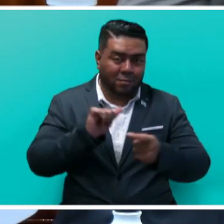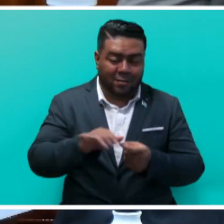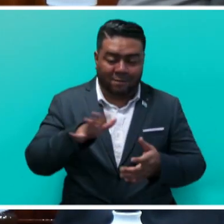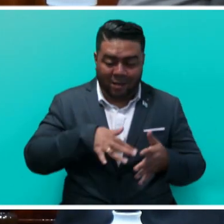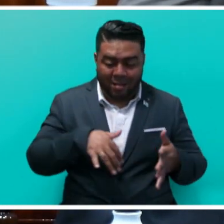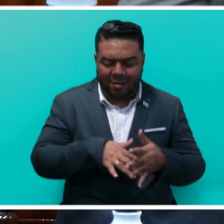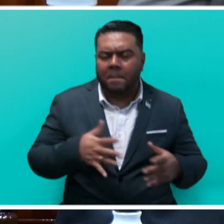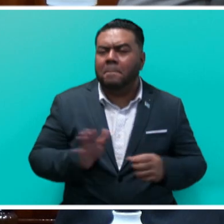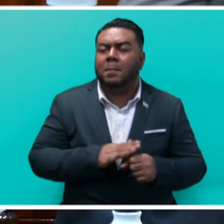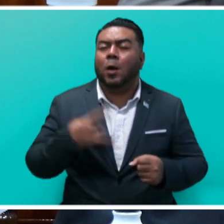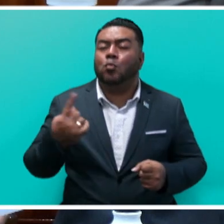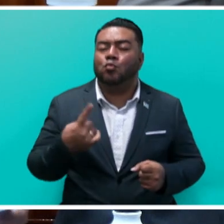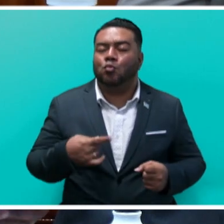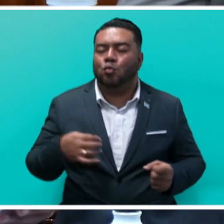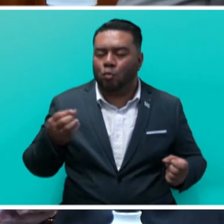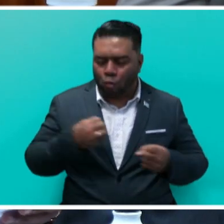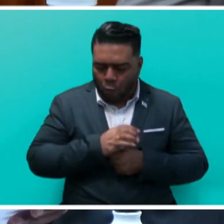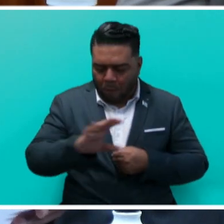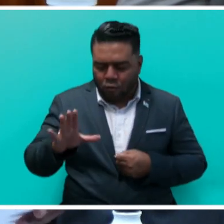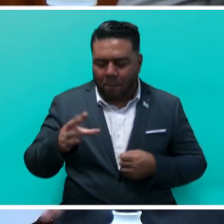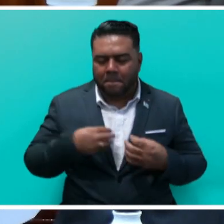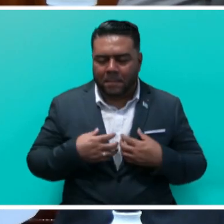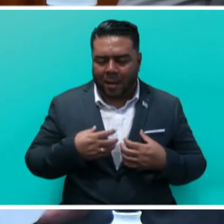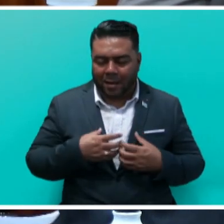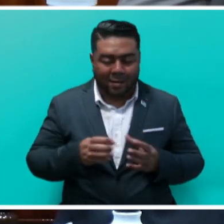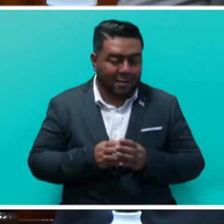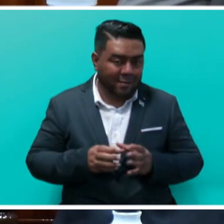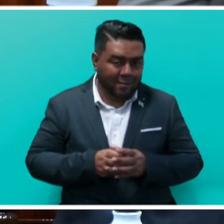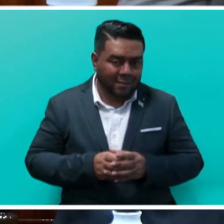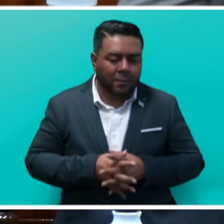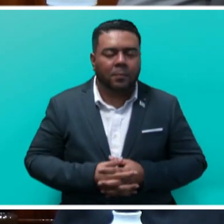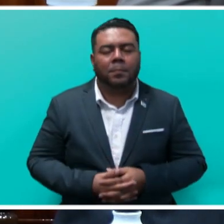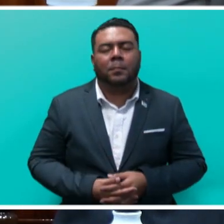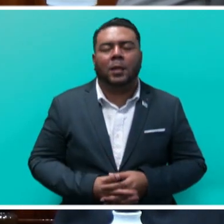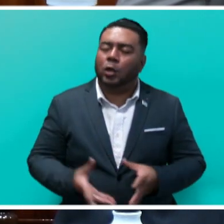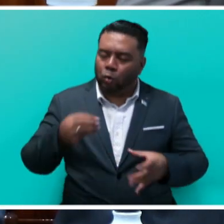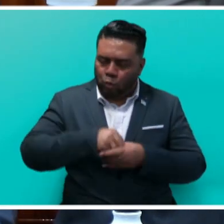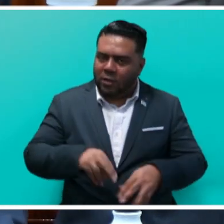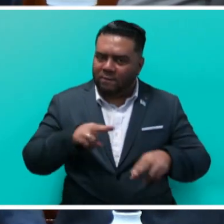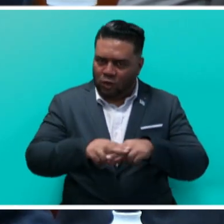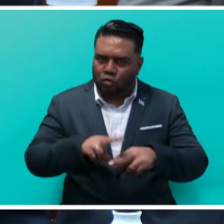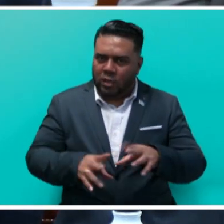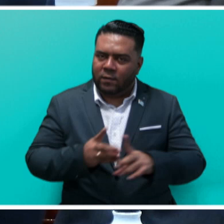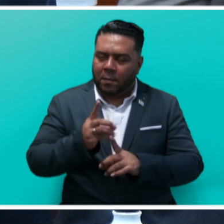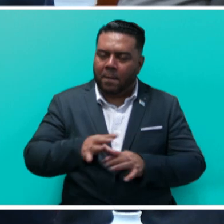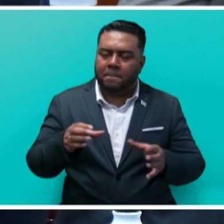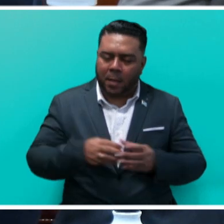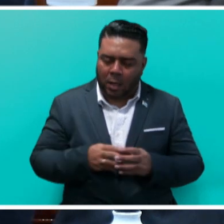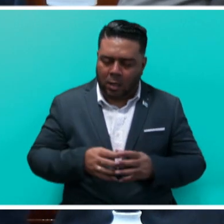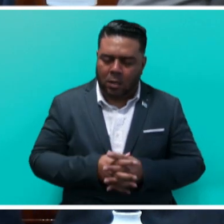by commercial banks, Mr. Speaker, and credit institutions, including Fiji Development Bank.